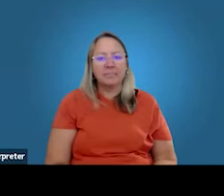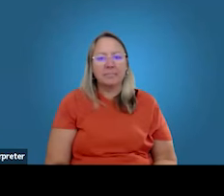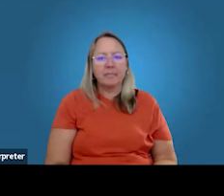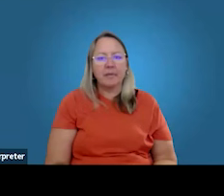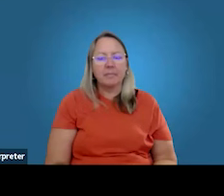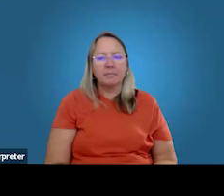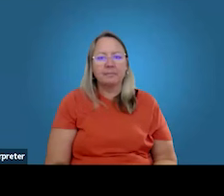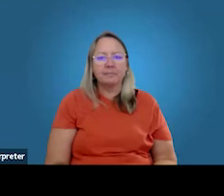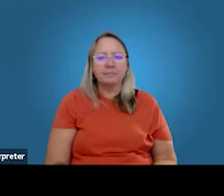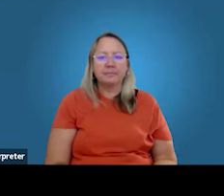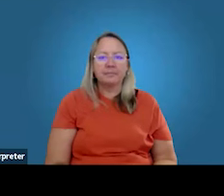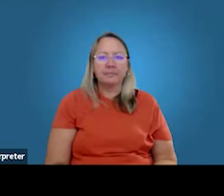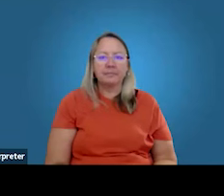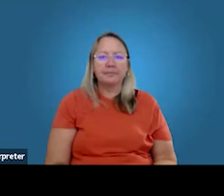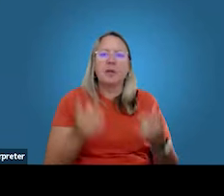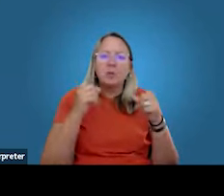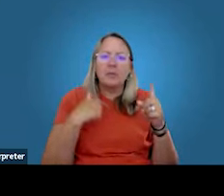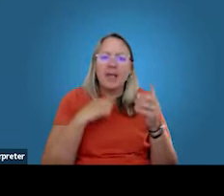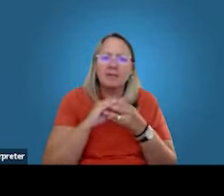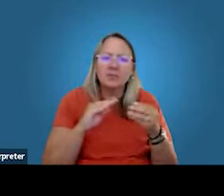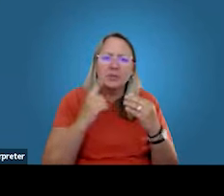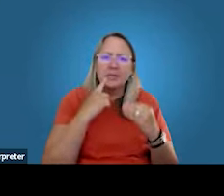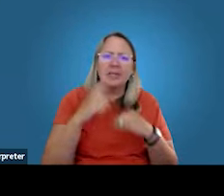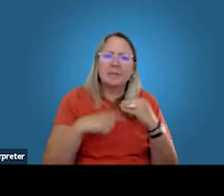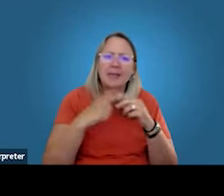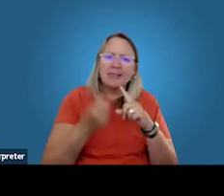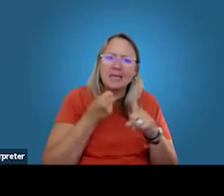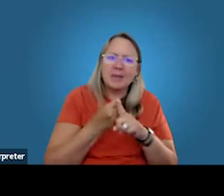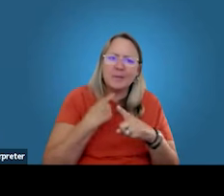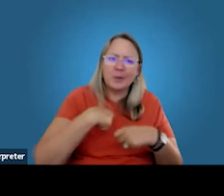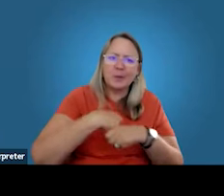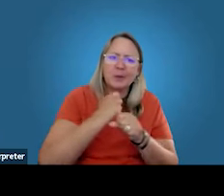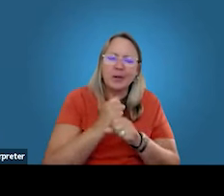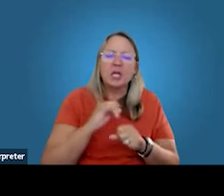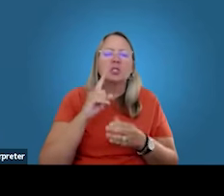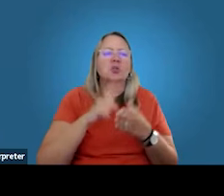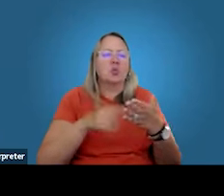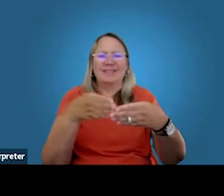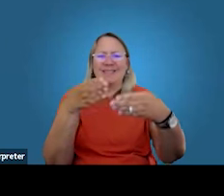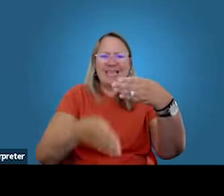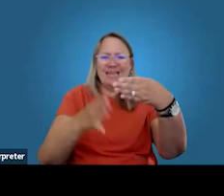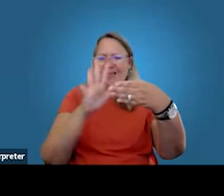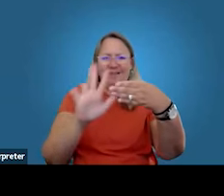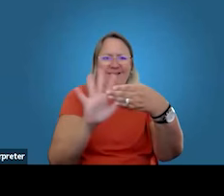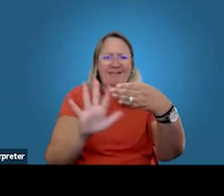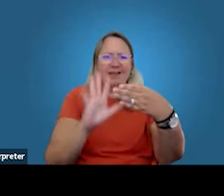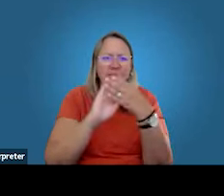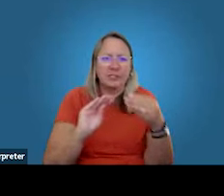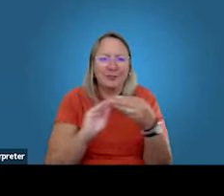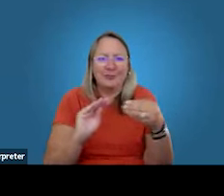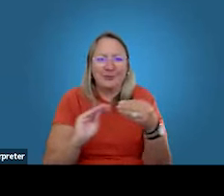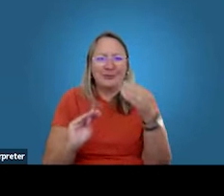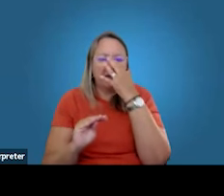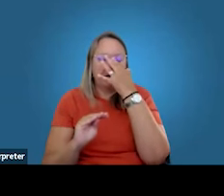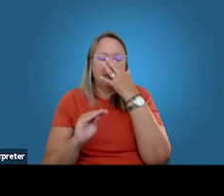the exercise, when we have a story, we want to think about the impact that we're creating. So what is the ending of our story? Where are we taking people